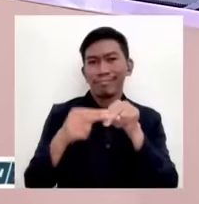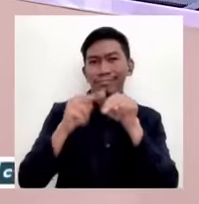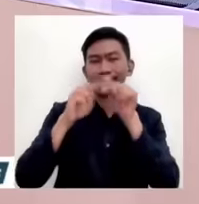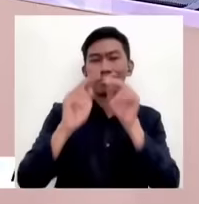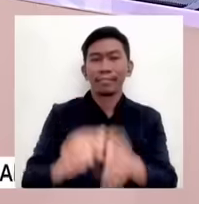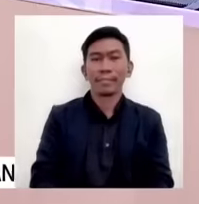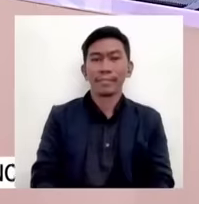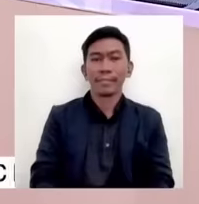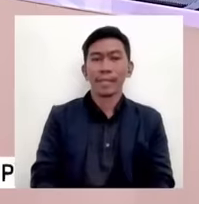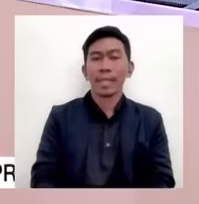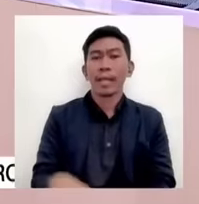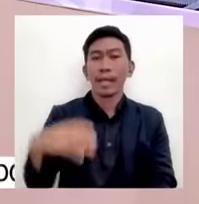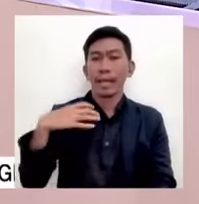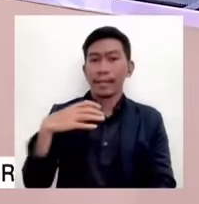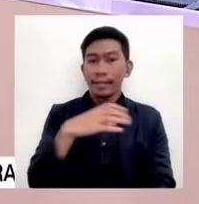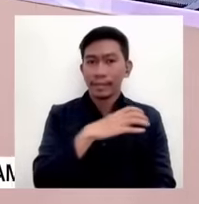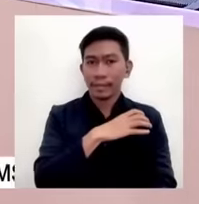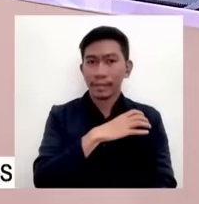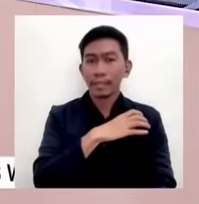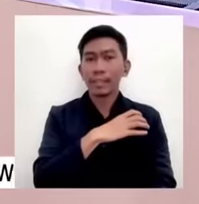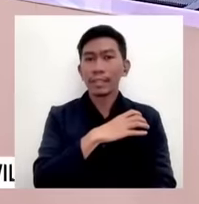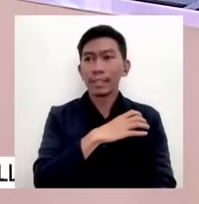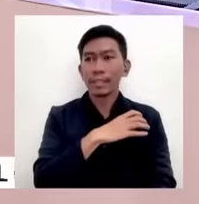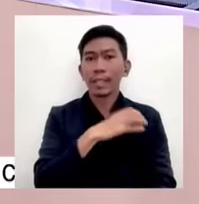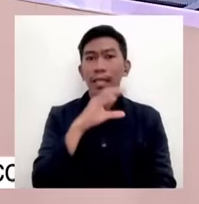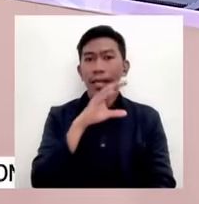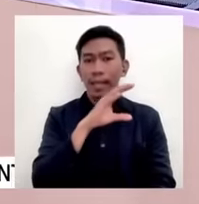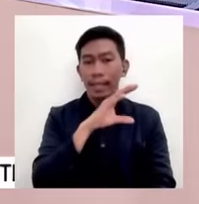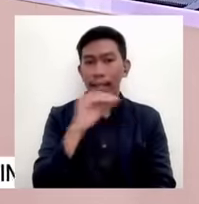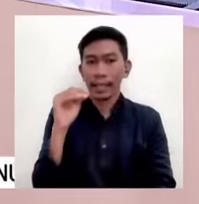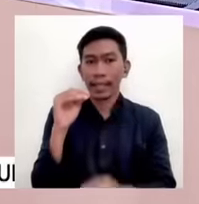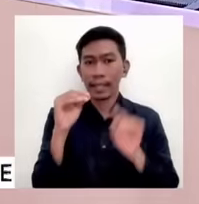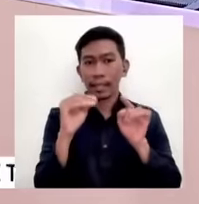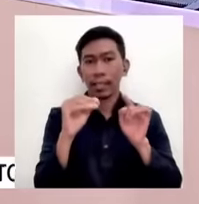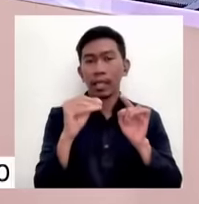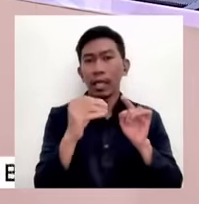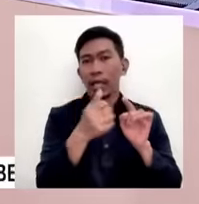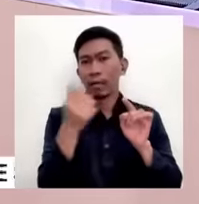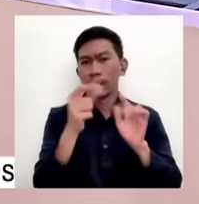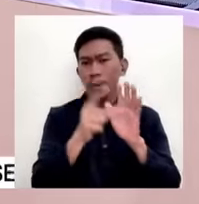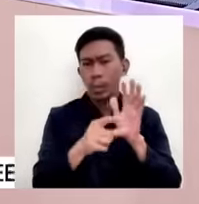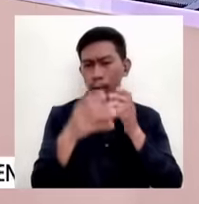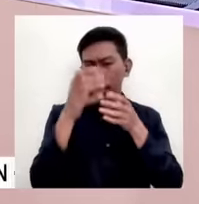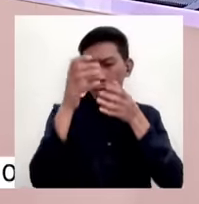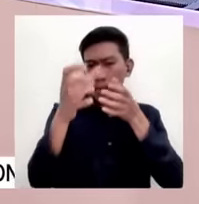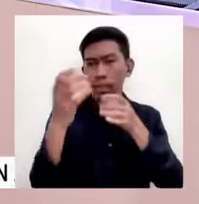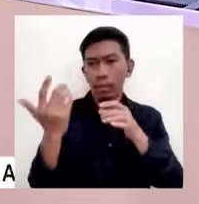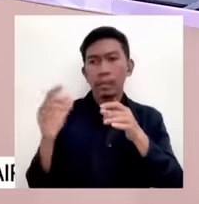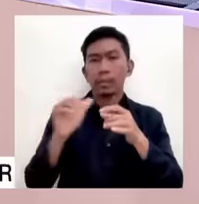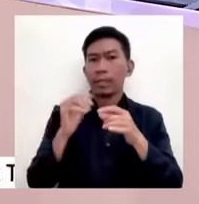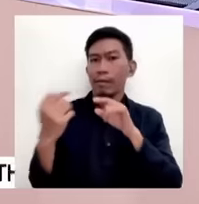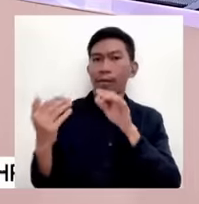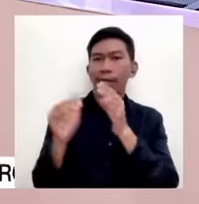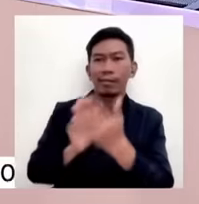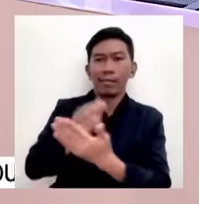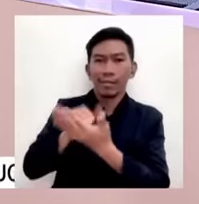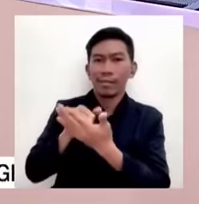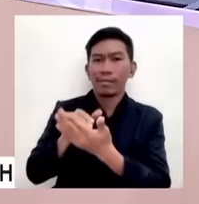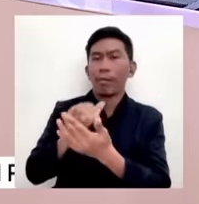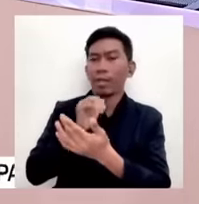His lawmakers and legal experts dismissed the call of former President Rodrigo Duterte for the creation of a Mindanao Republic,